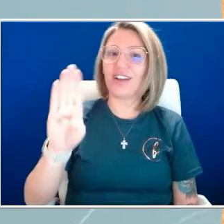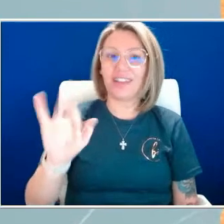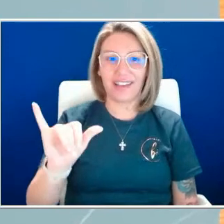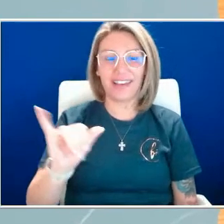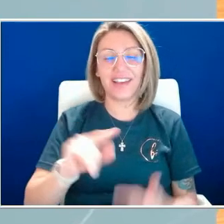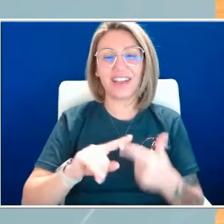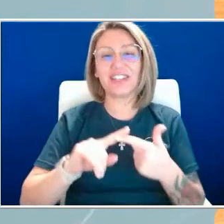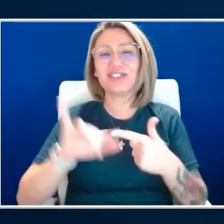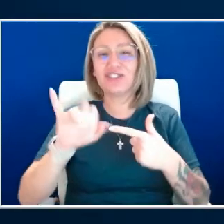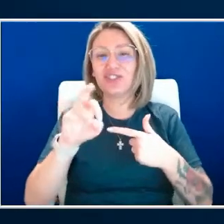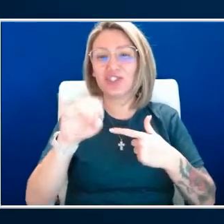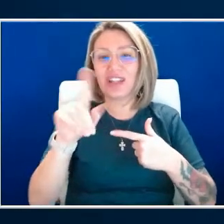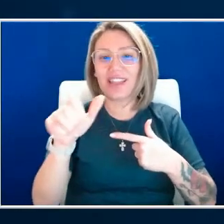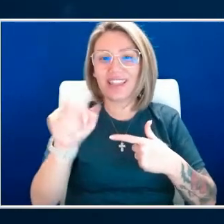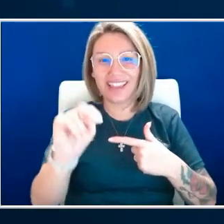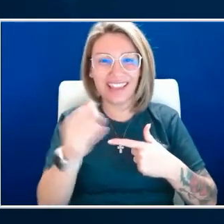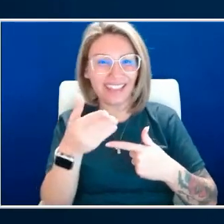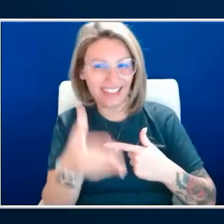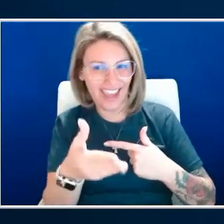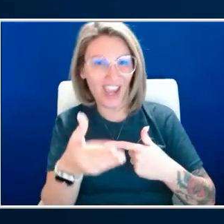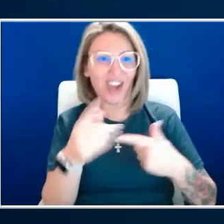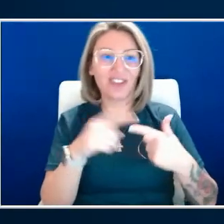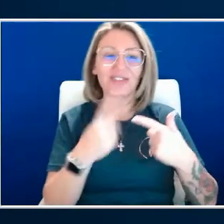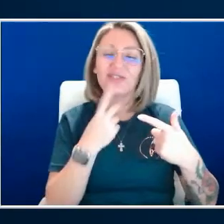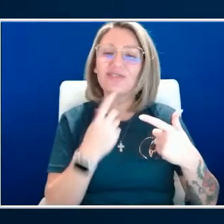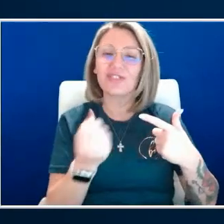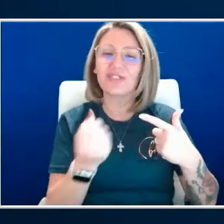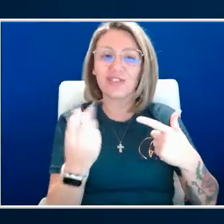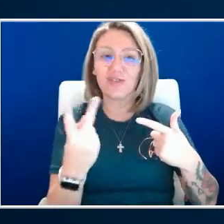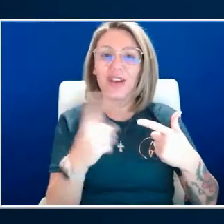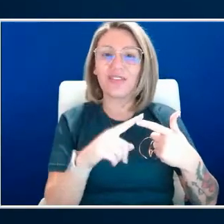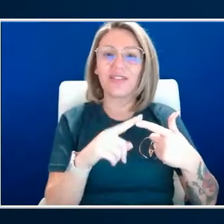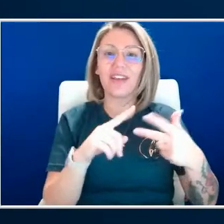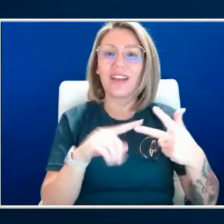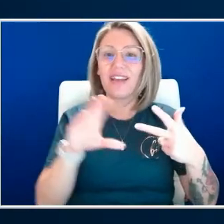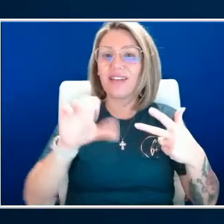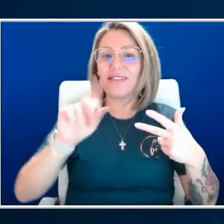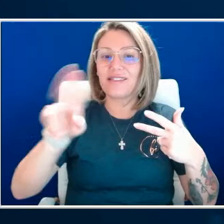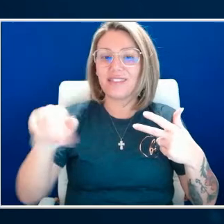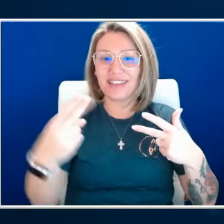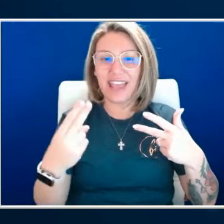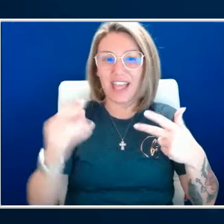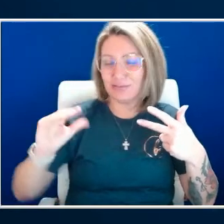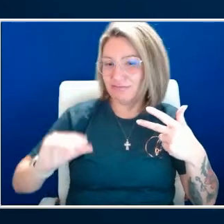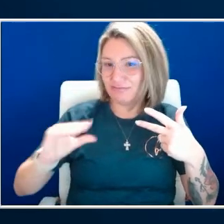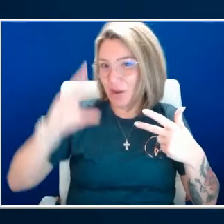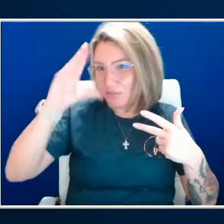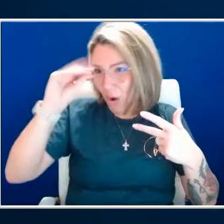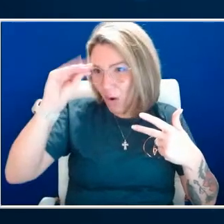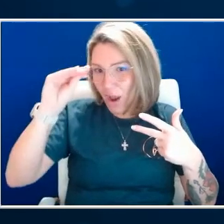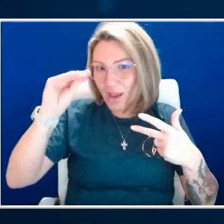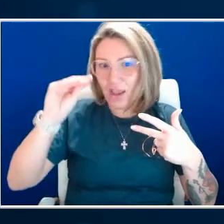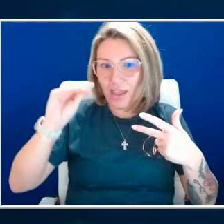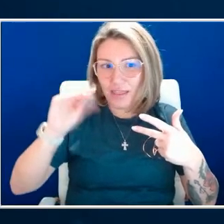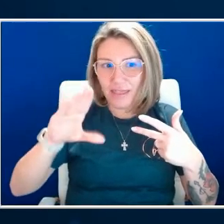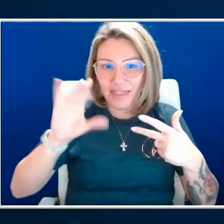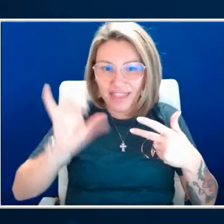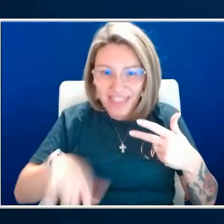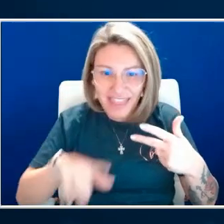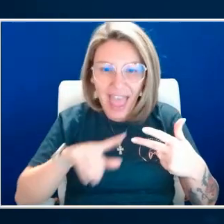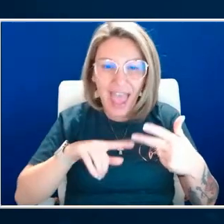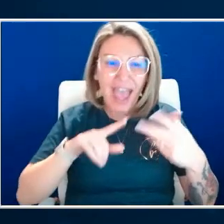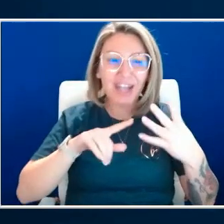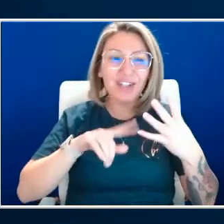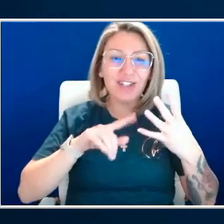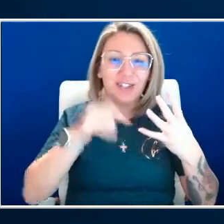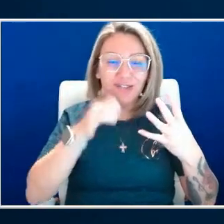Jillian is right there. She's 12, and Cash, the little boy there. Or that's